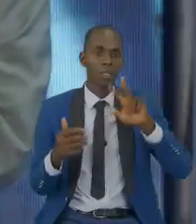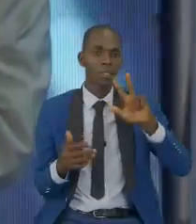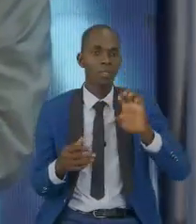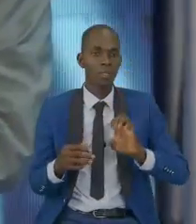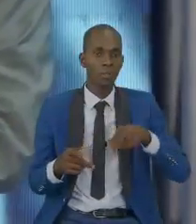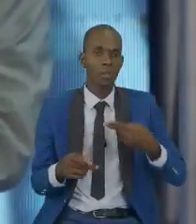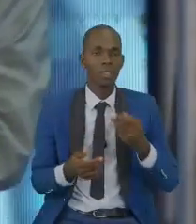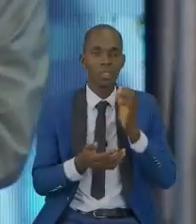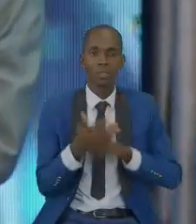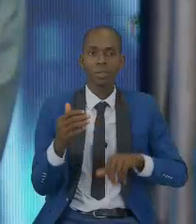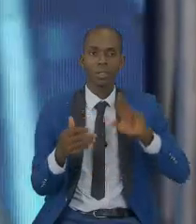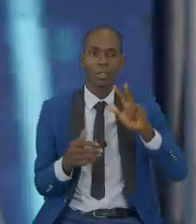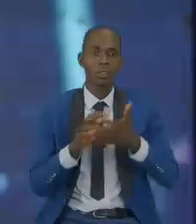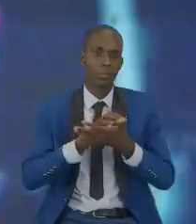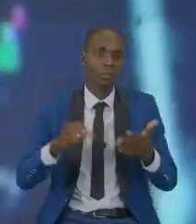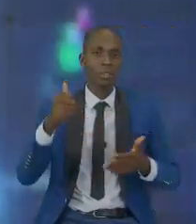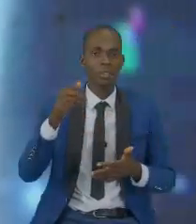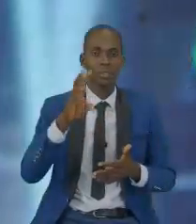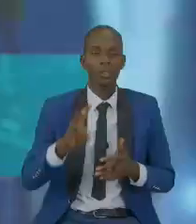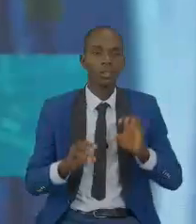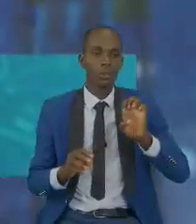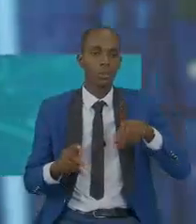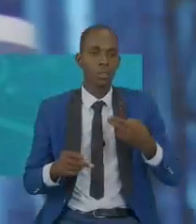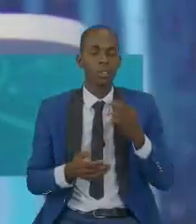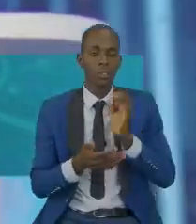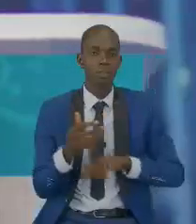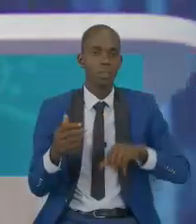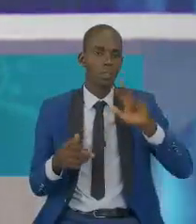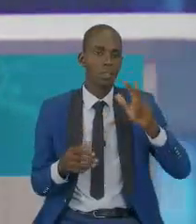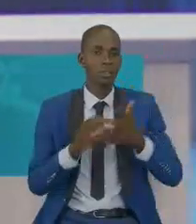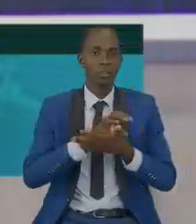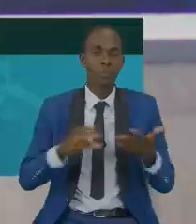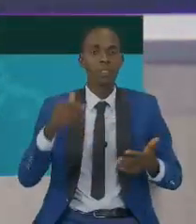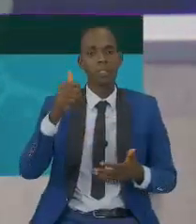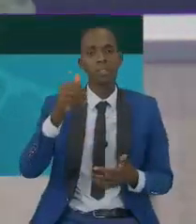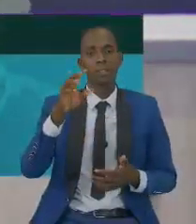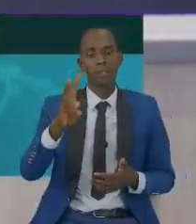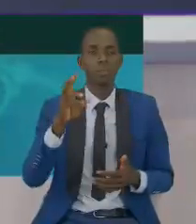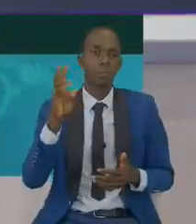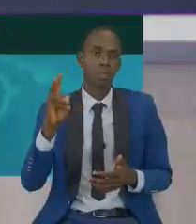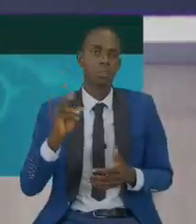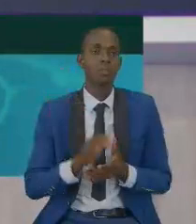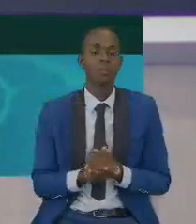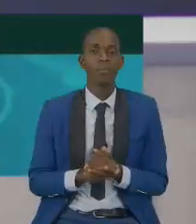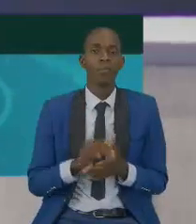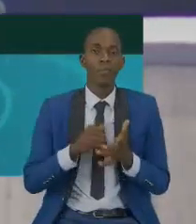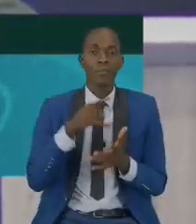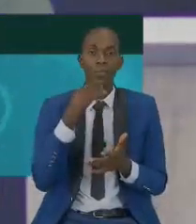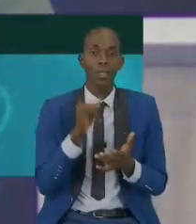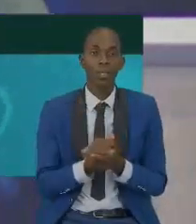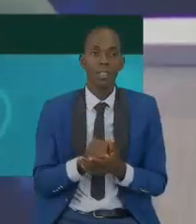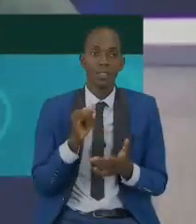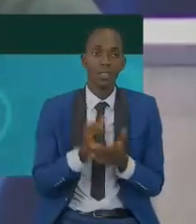reading from verse 16. Ephesians chapter 3, we're reading from verse 16. It says that